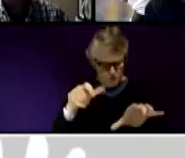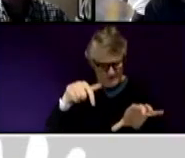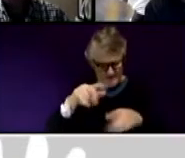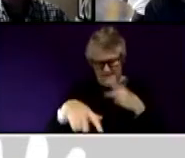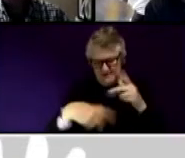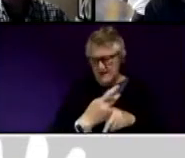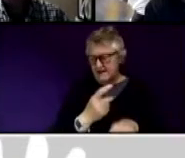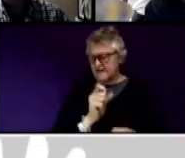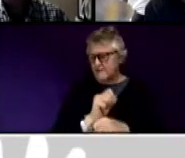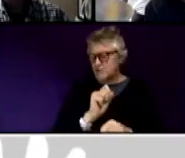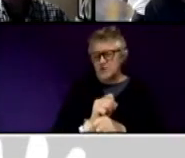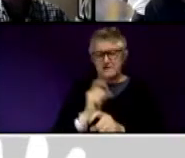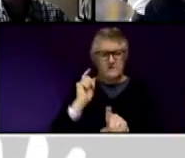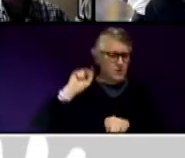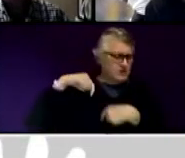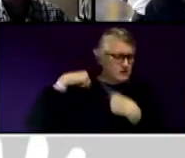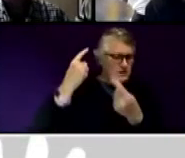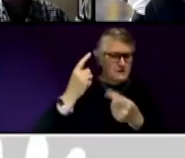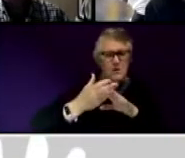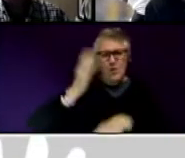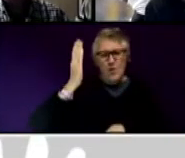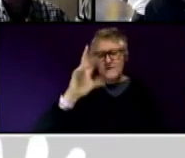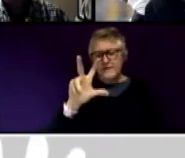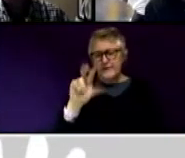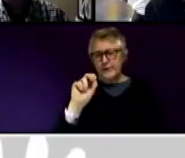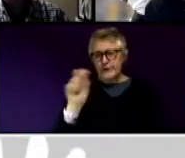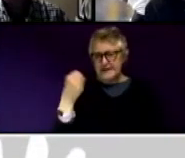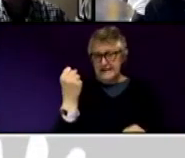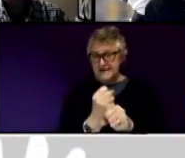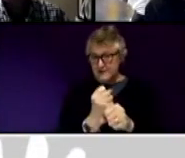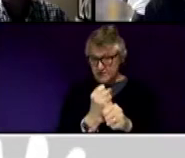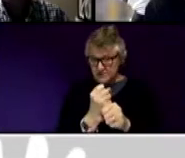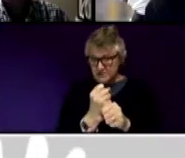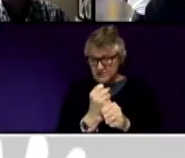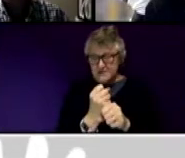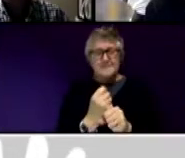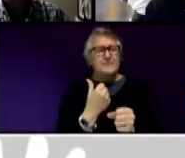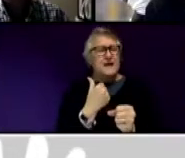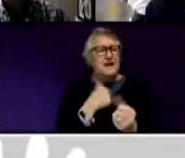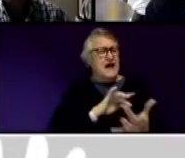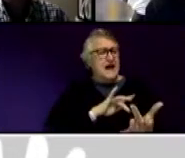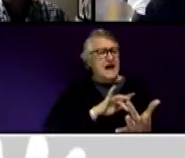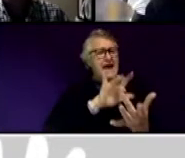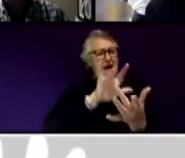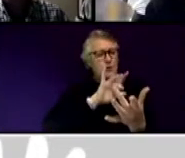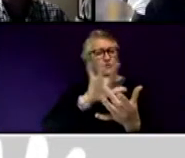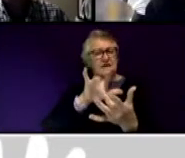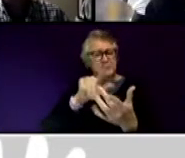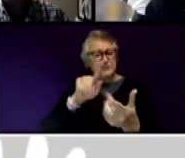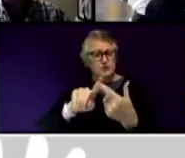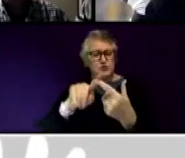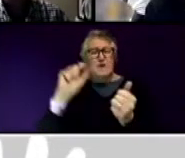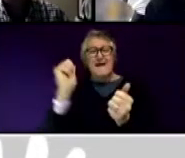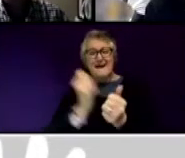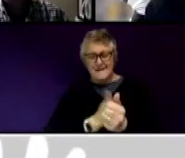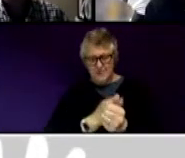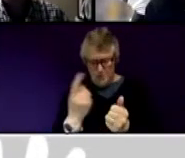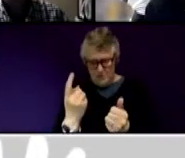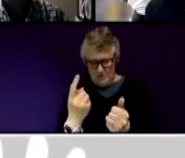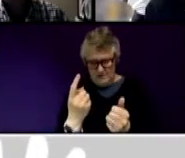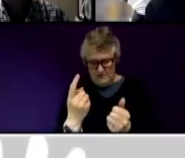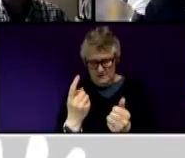ground. And I outreach to everyone. What I'm trying to figure out how to accomplish